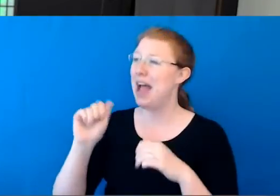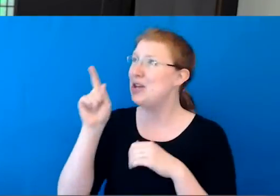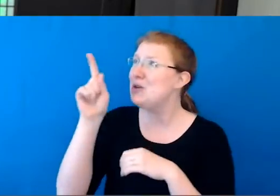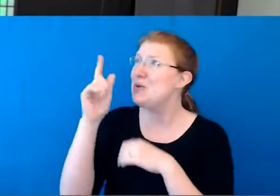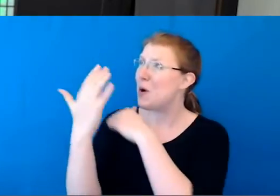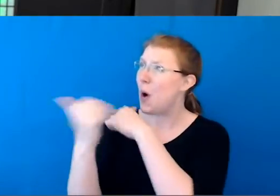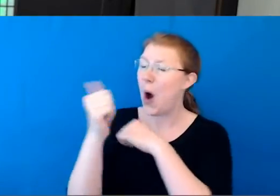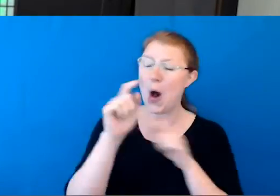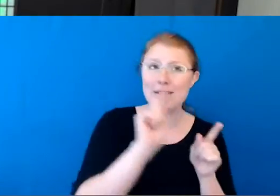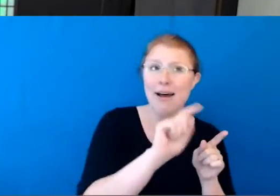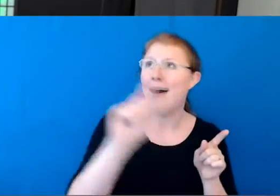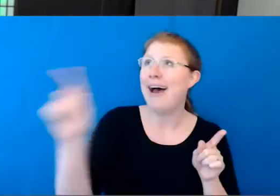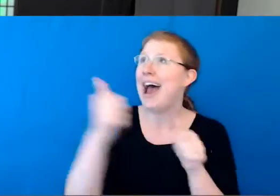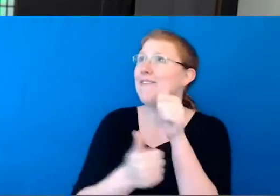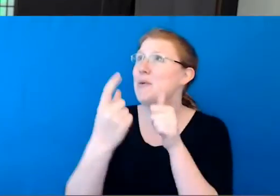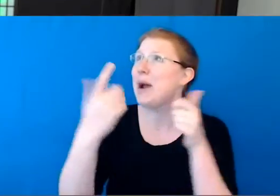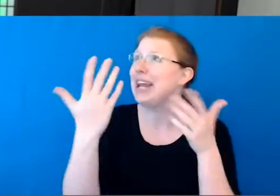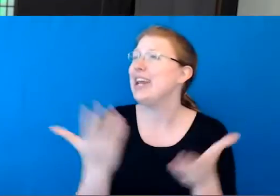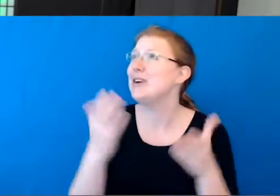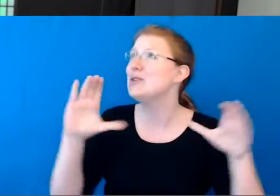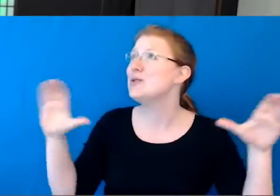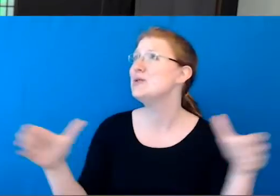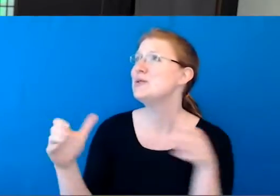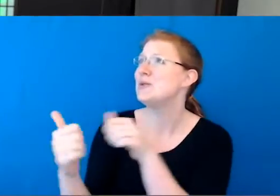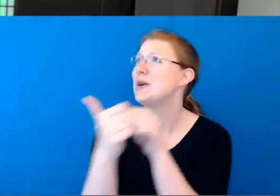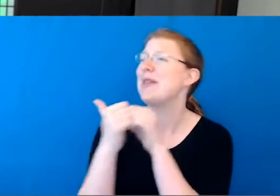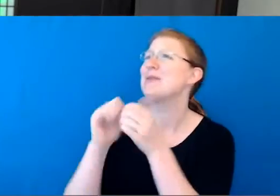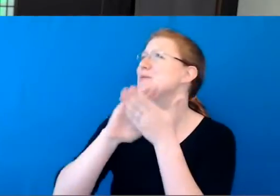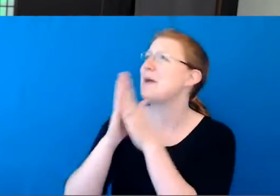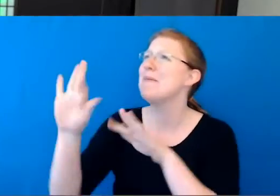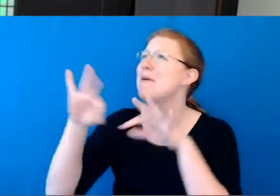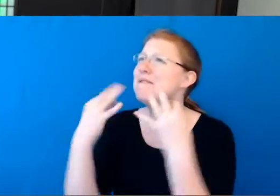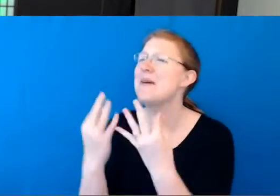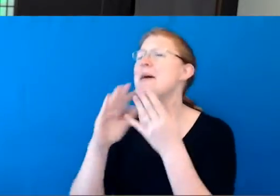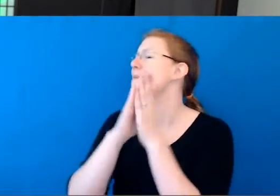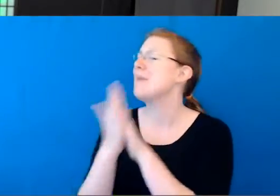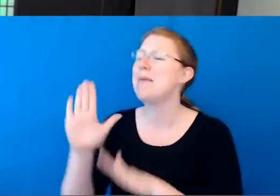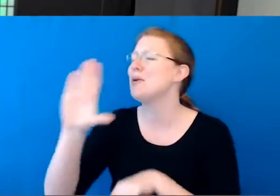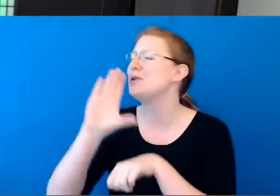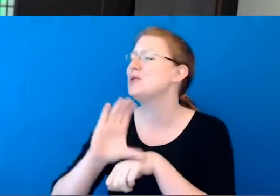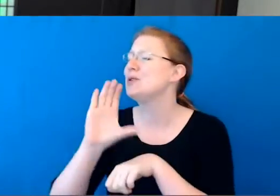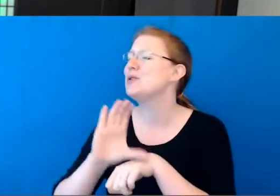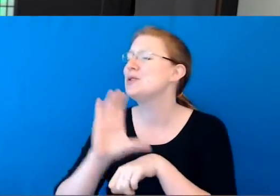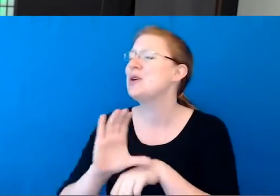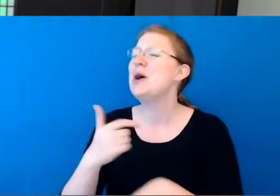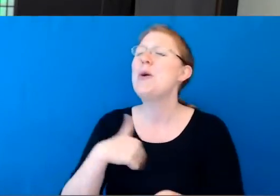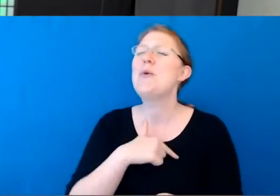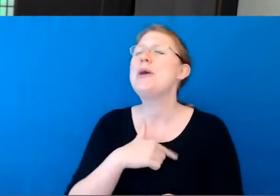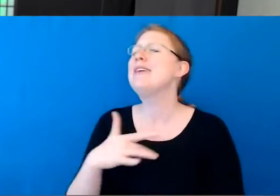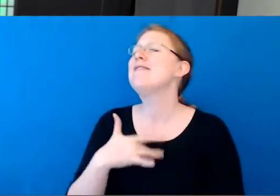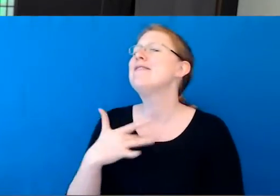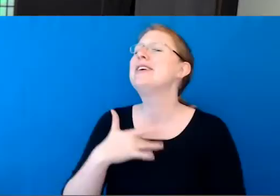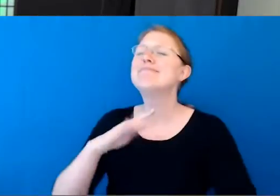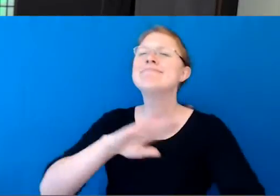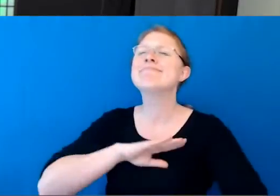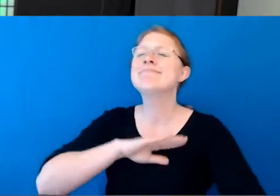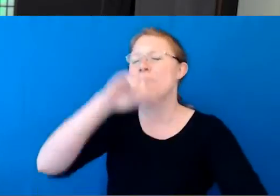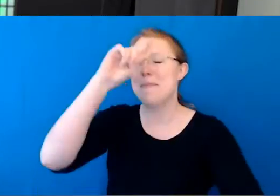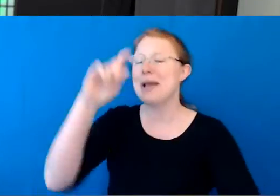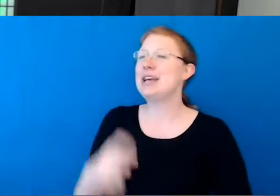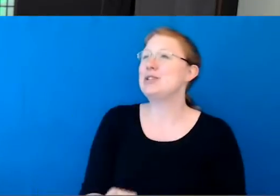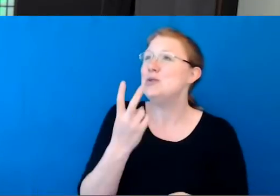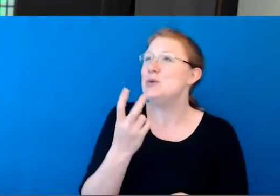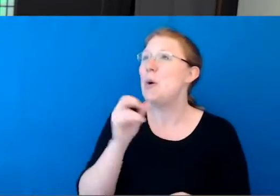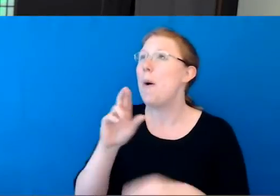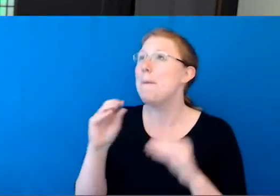are your church universal. God, we thank you that you are present with us, for where two or more are gathered in the name of Jesus, there you are, right in our midst.